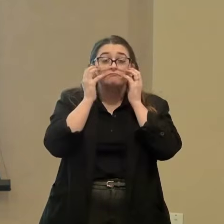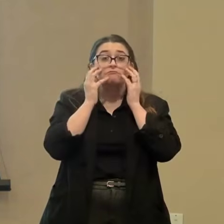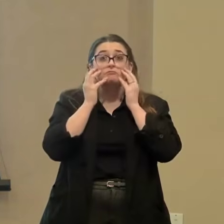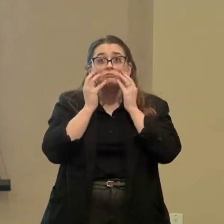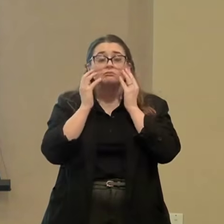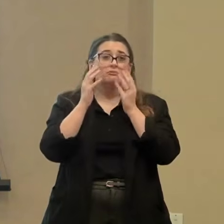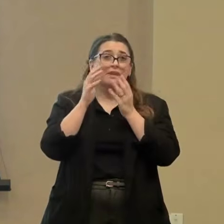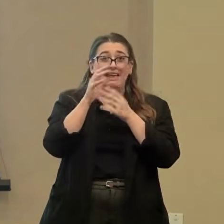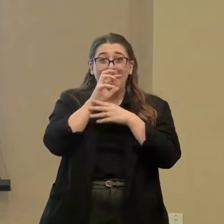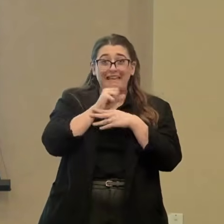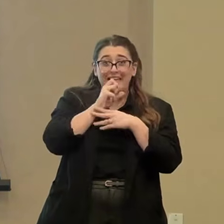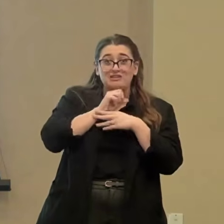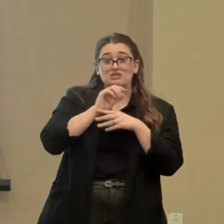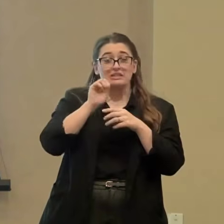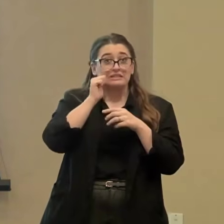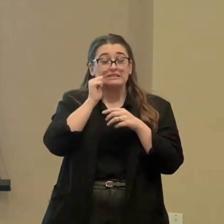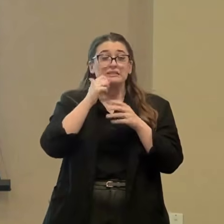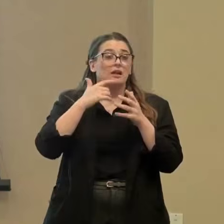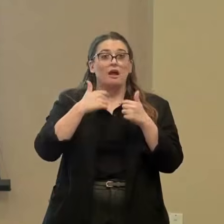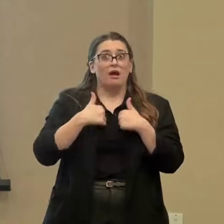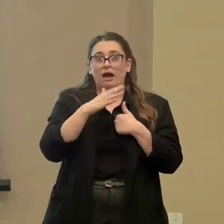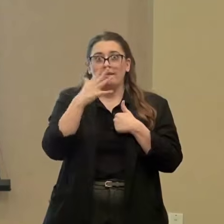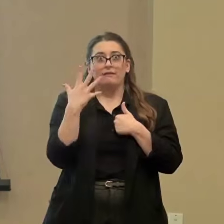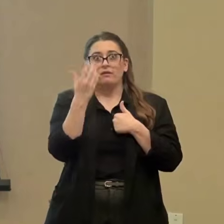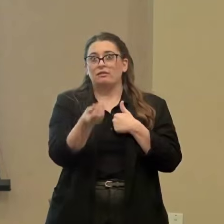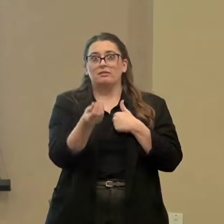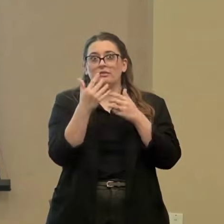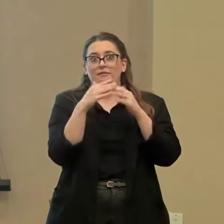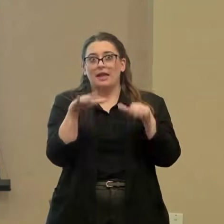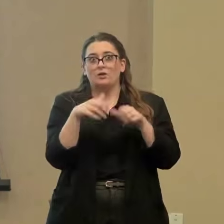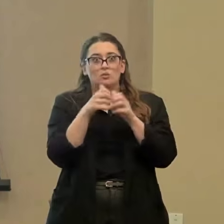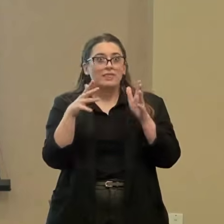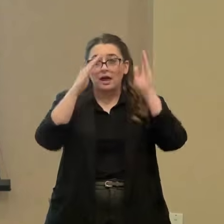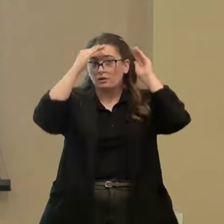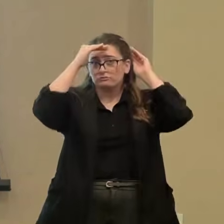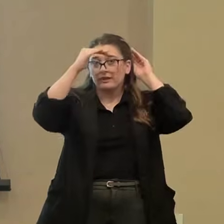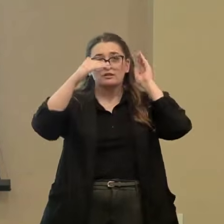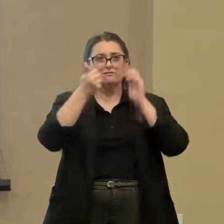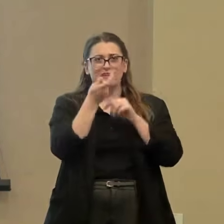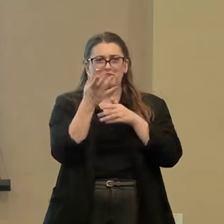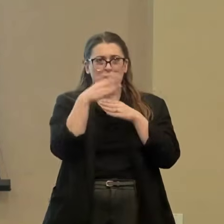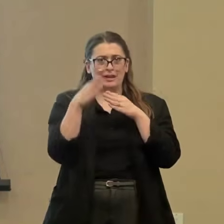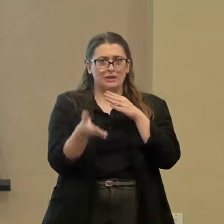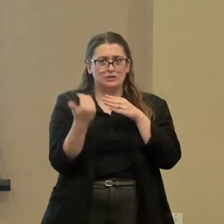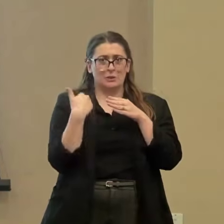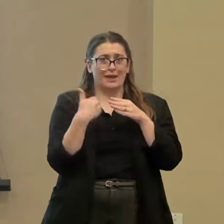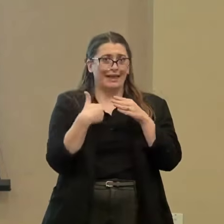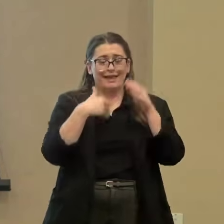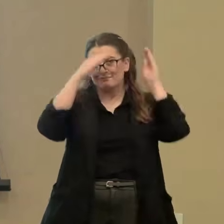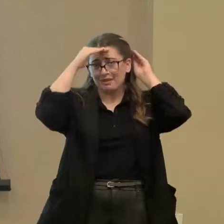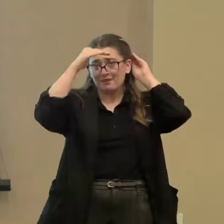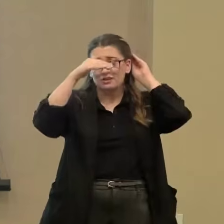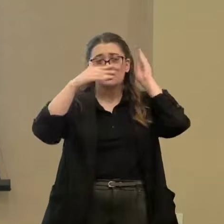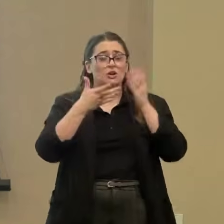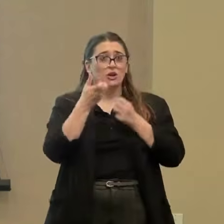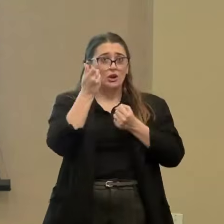hyperpigmentation. So I don't leave the house without a visor. I was in Disneyland a couple weekends ago. I had my visor on. And